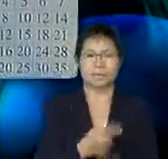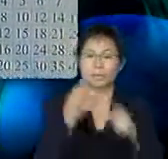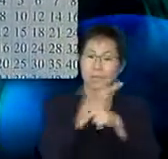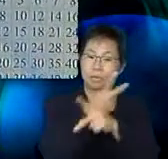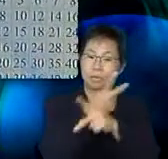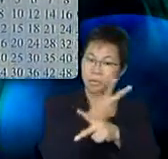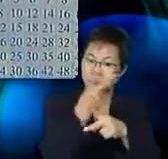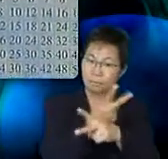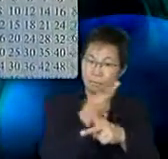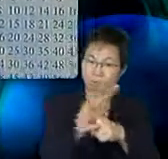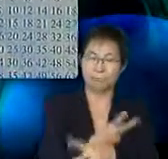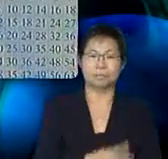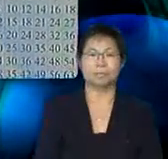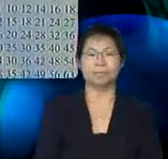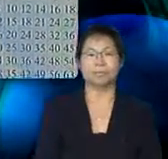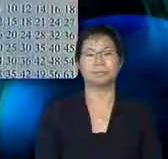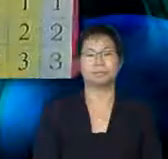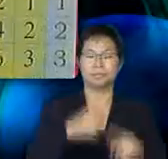multiplication,